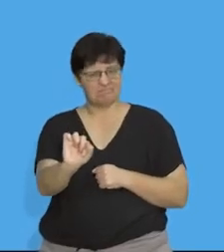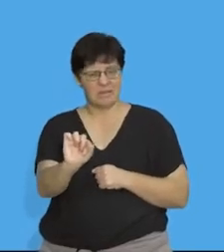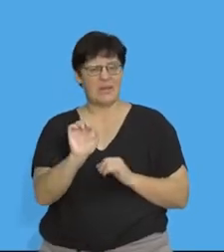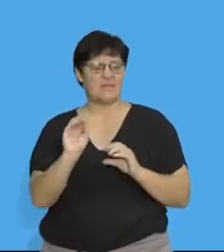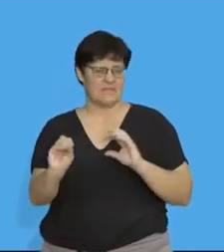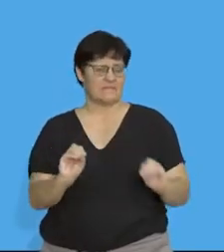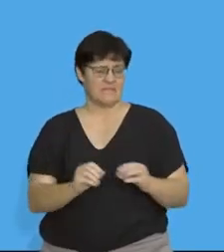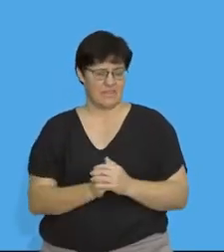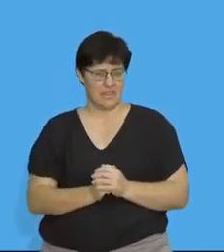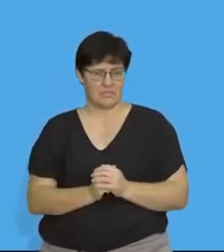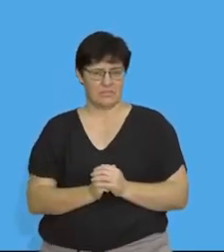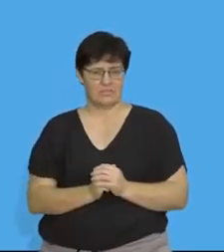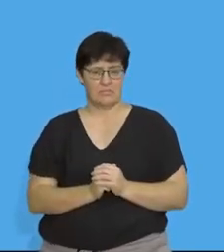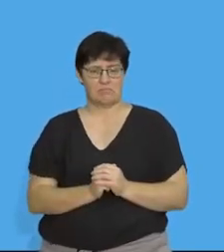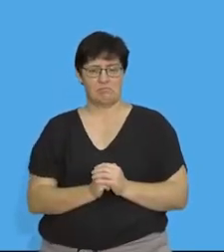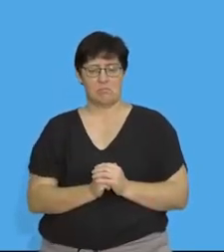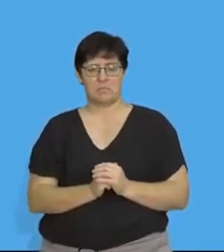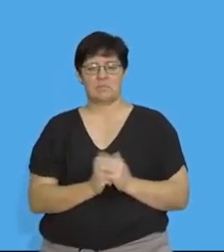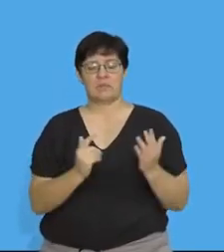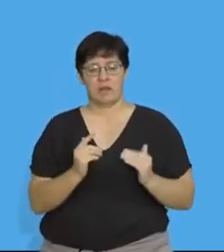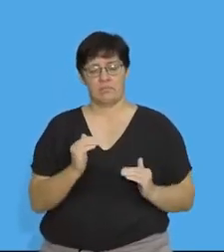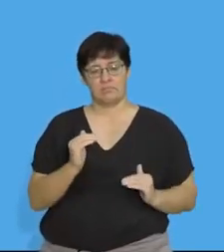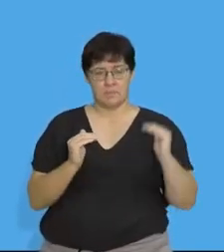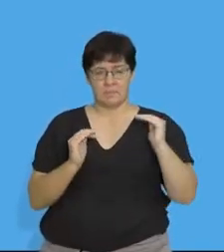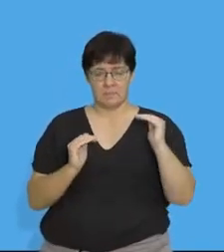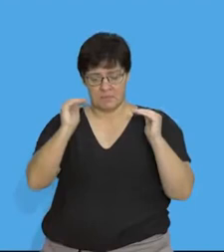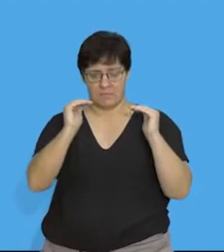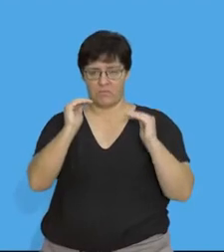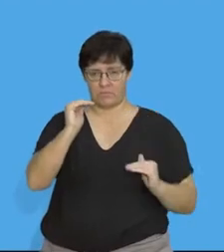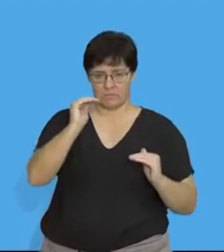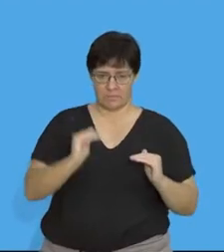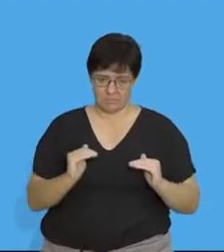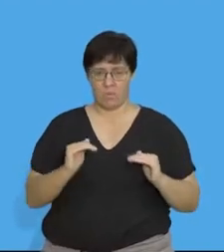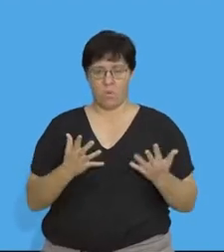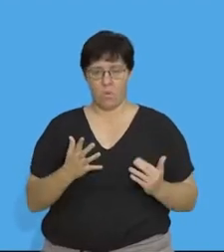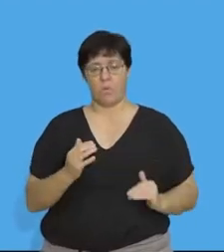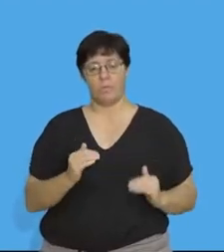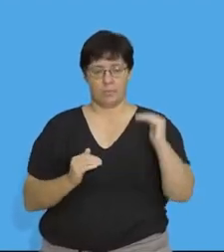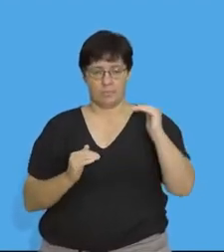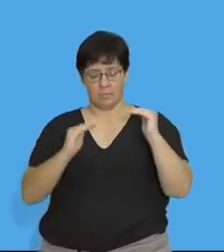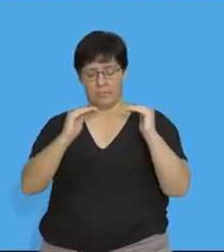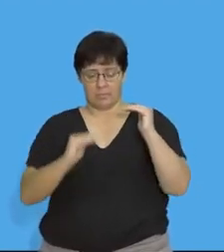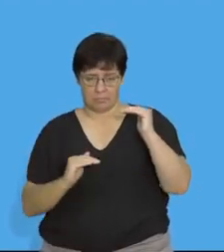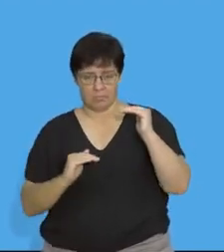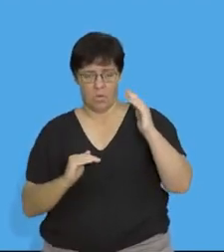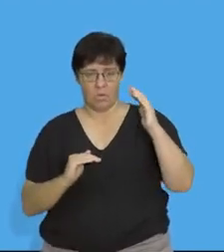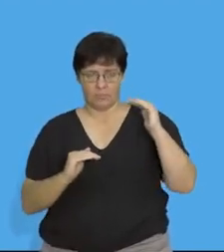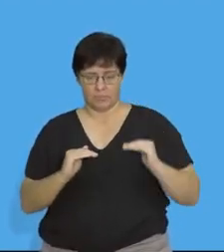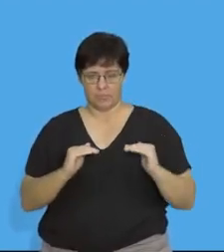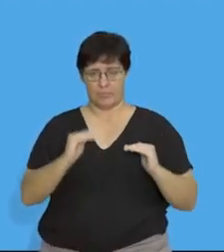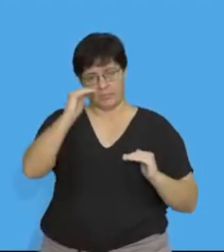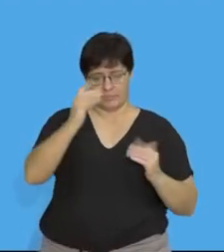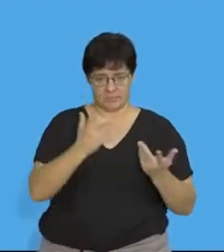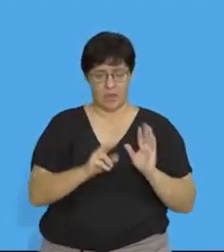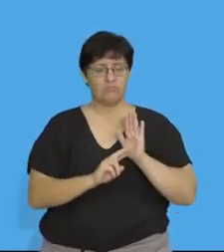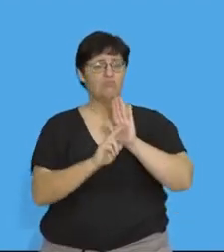relationships, directly proportional and inversely proportional. Now, each of these types have different ways of representing them. We